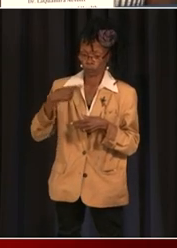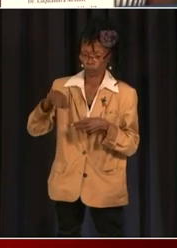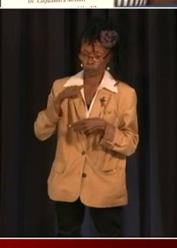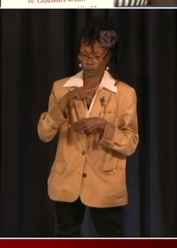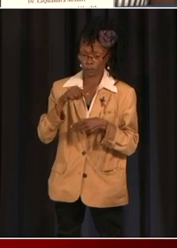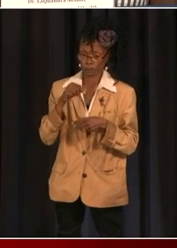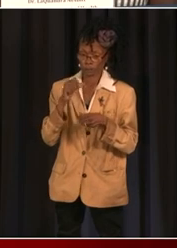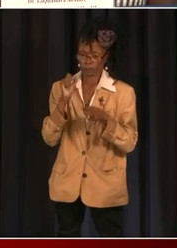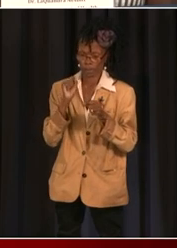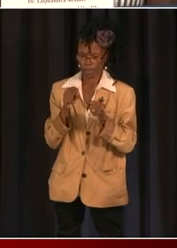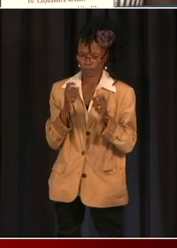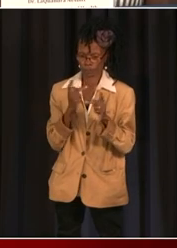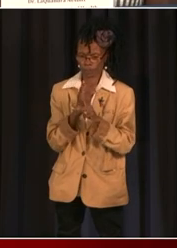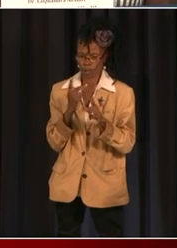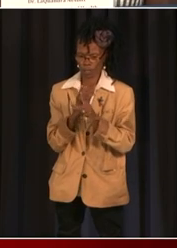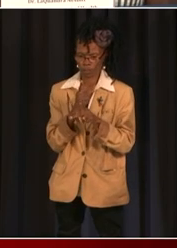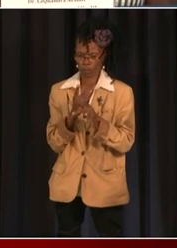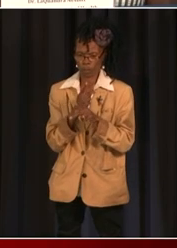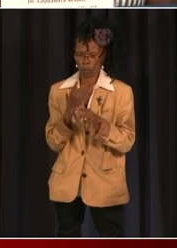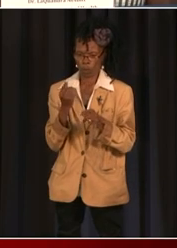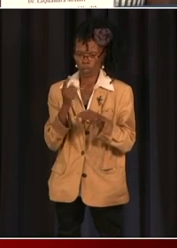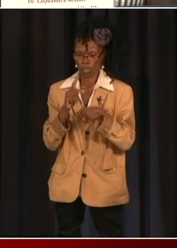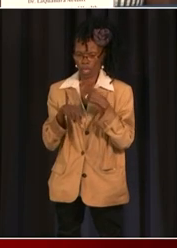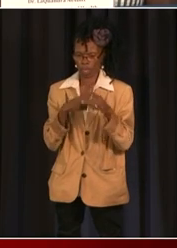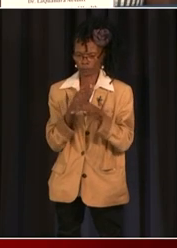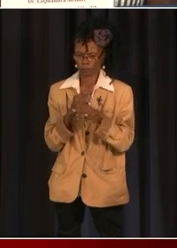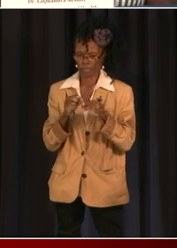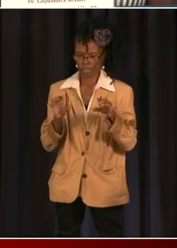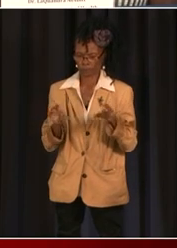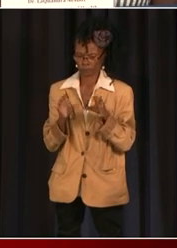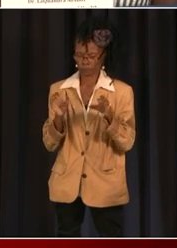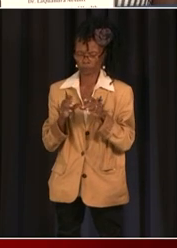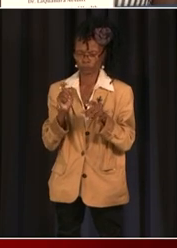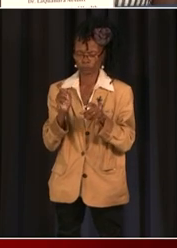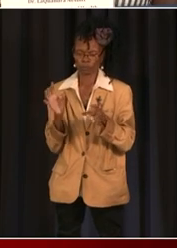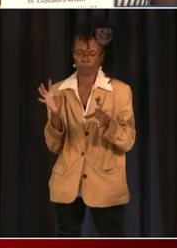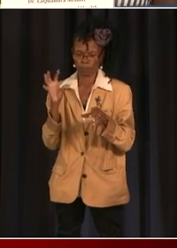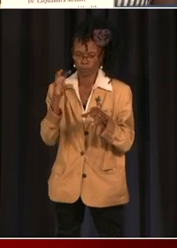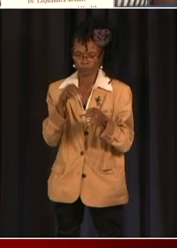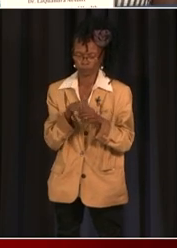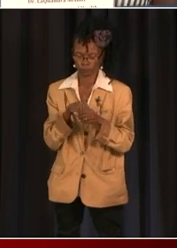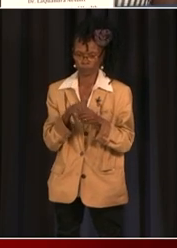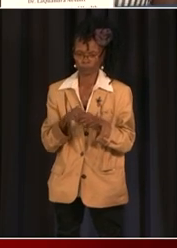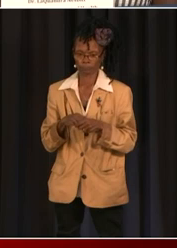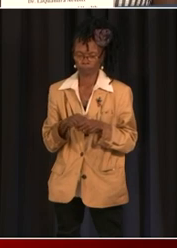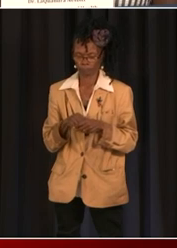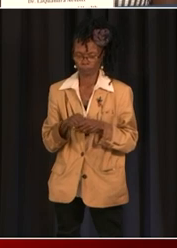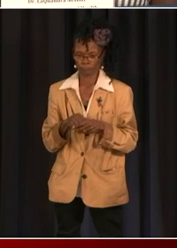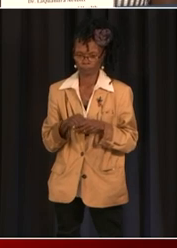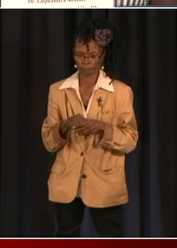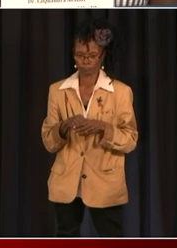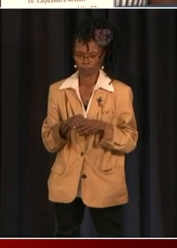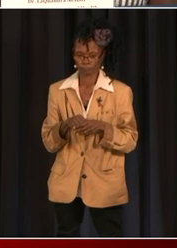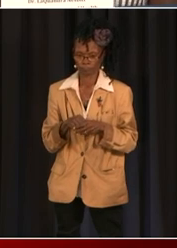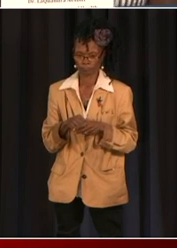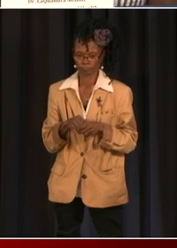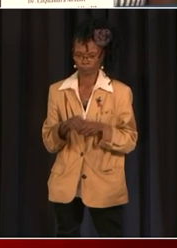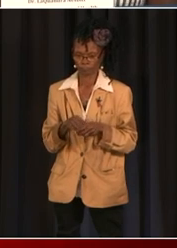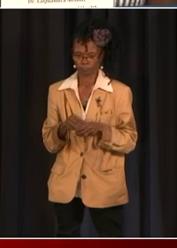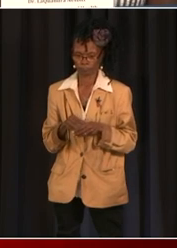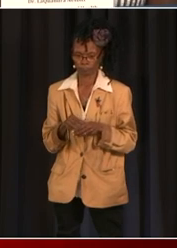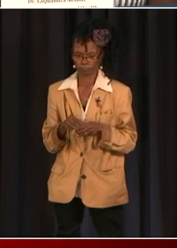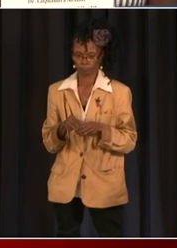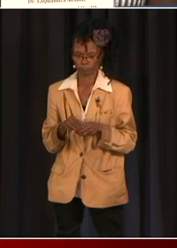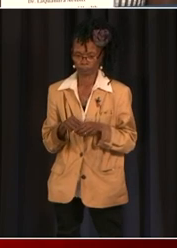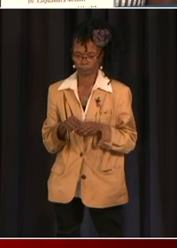activities that students should engage in when there is high and substantial transmission in our community.